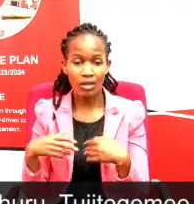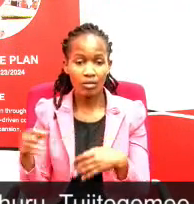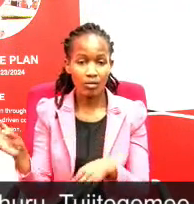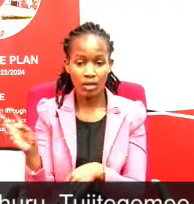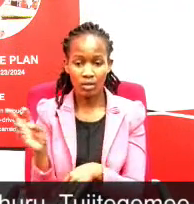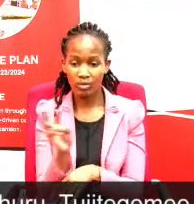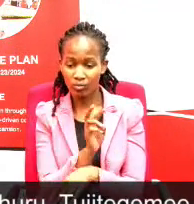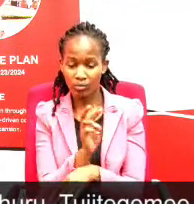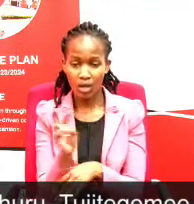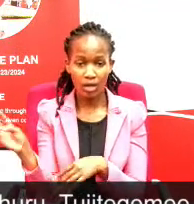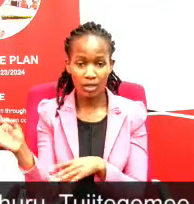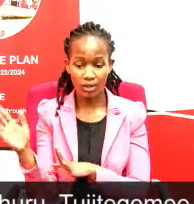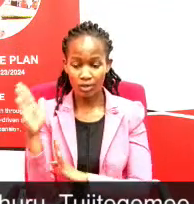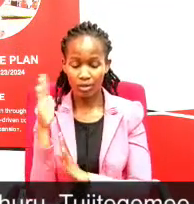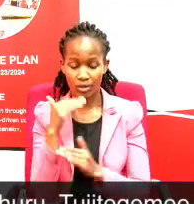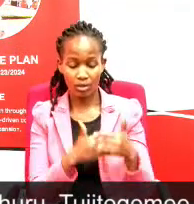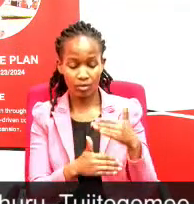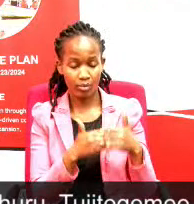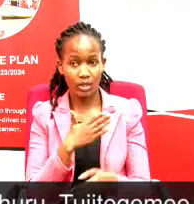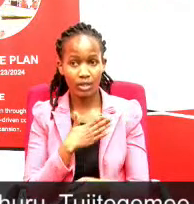borders.